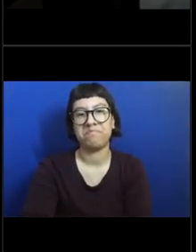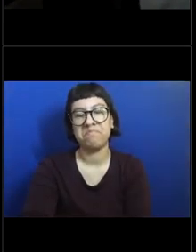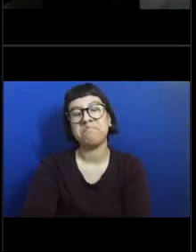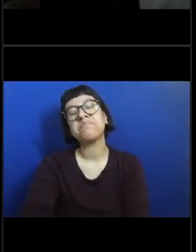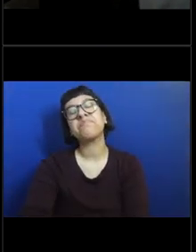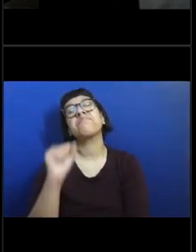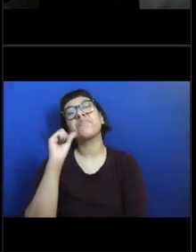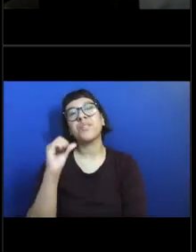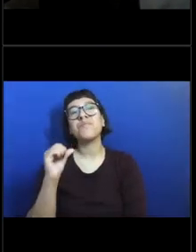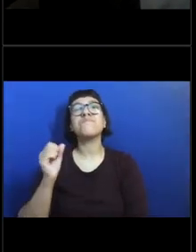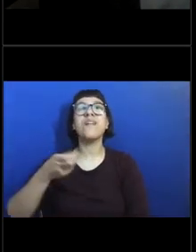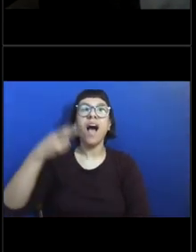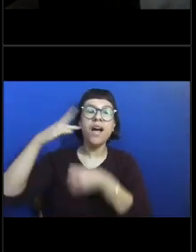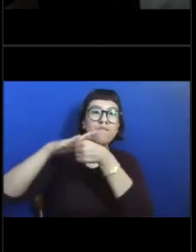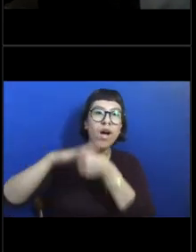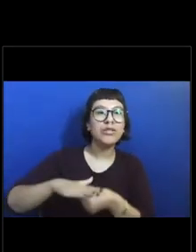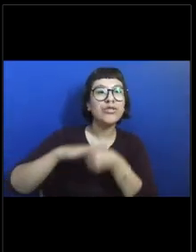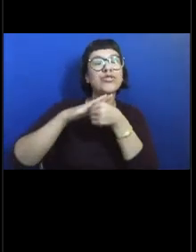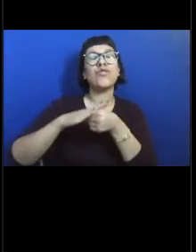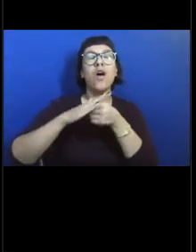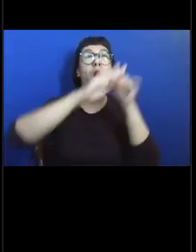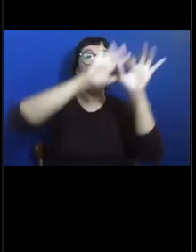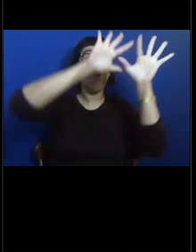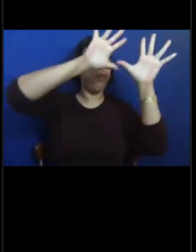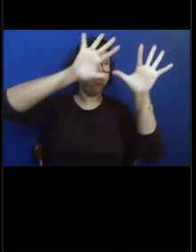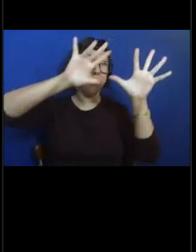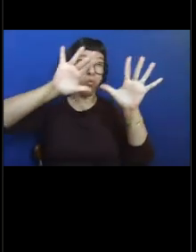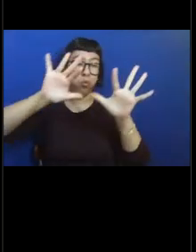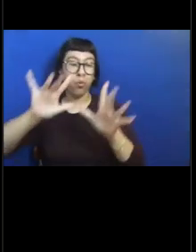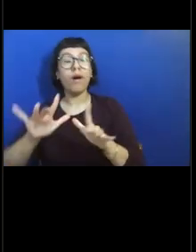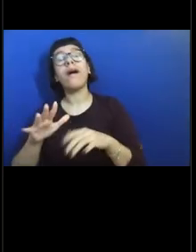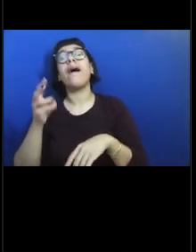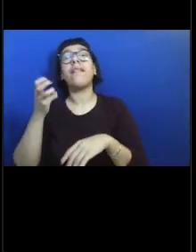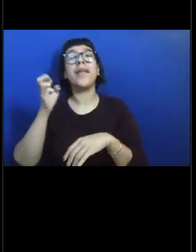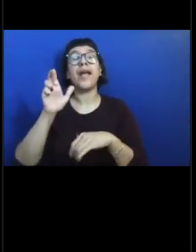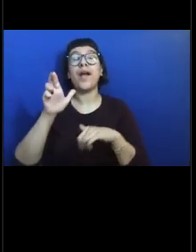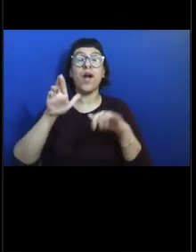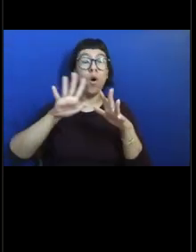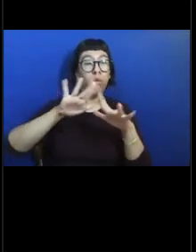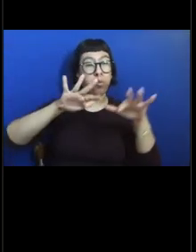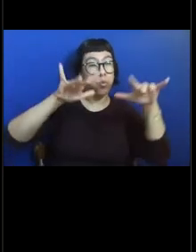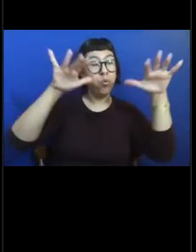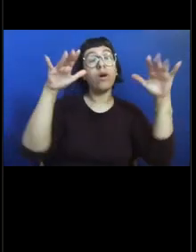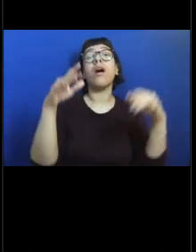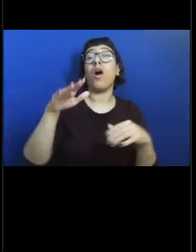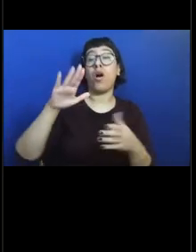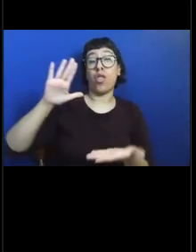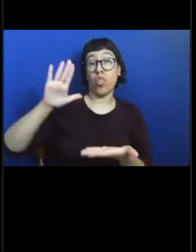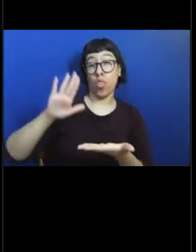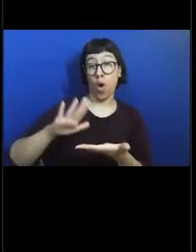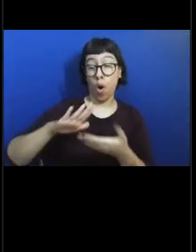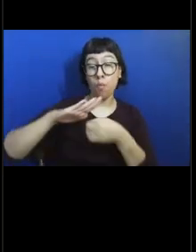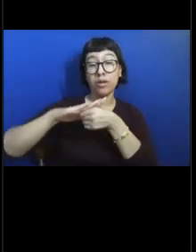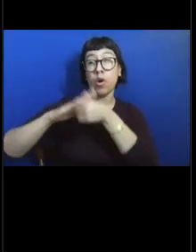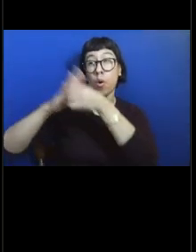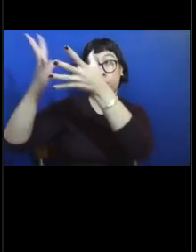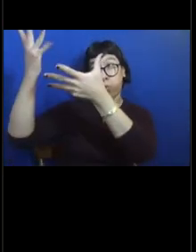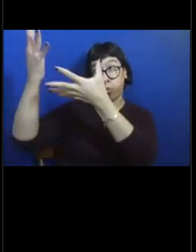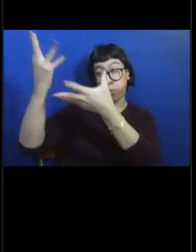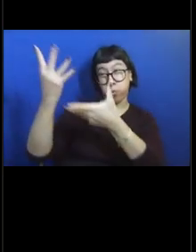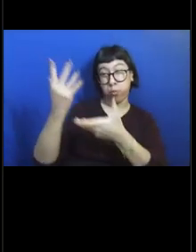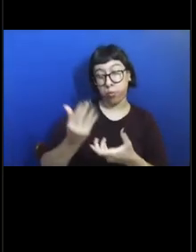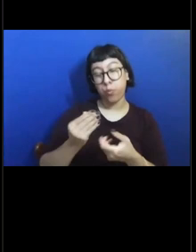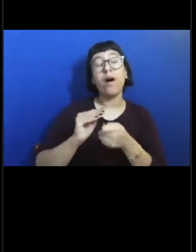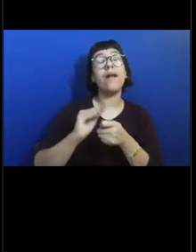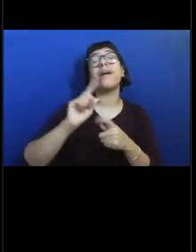air coming down to the ground, the air blows out of the high pressure, low pressure pulling all the air in, it's lifting the